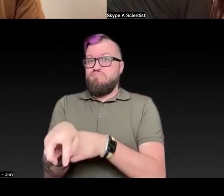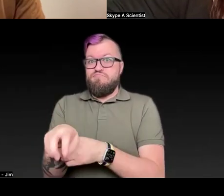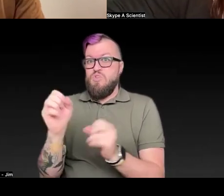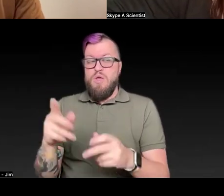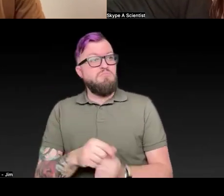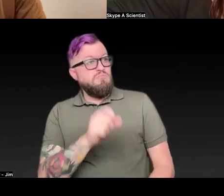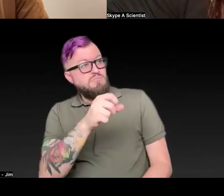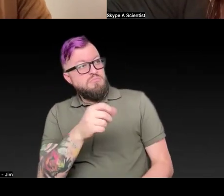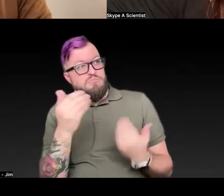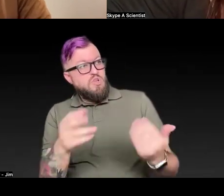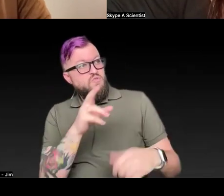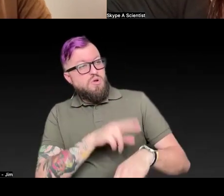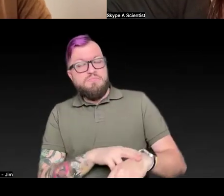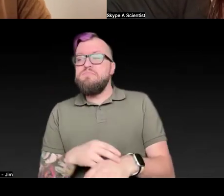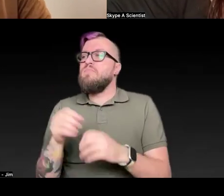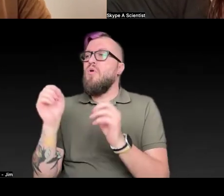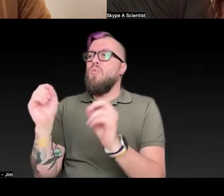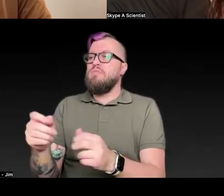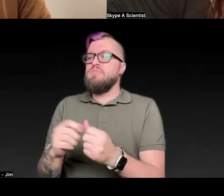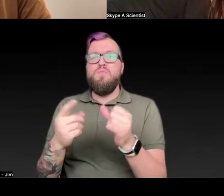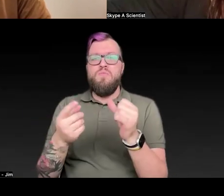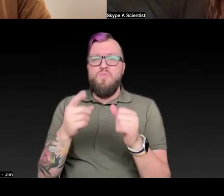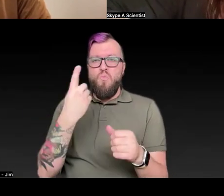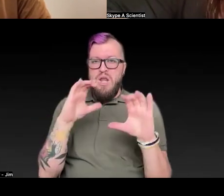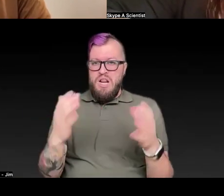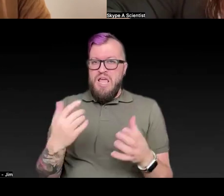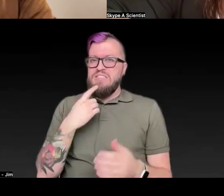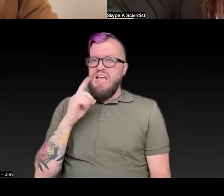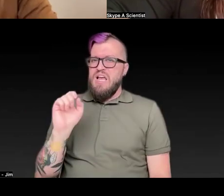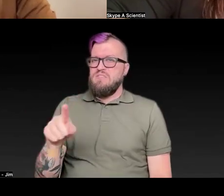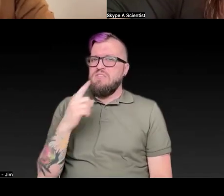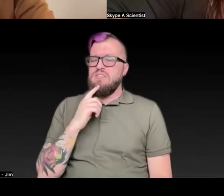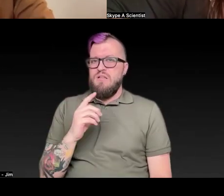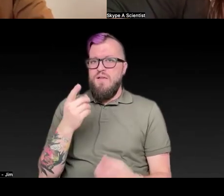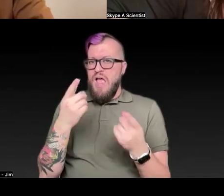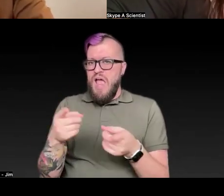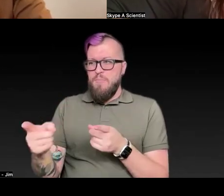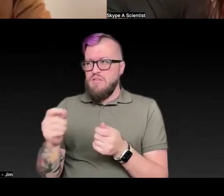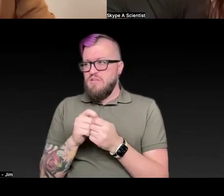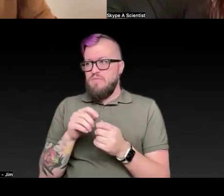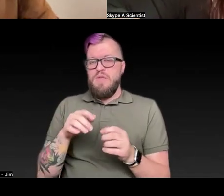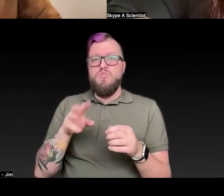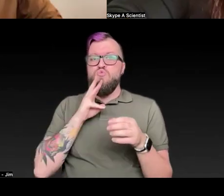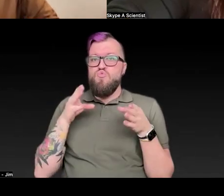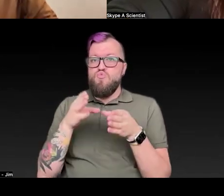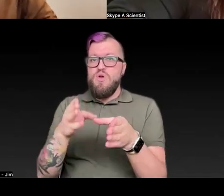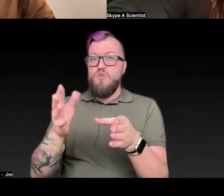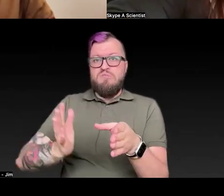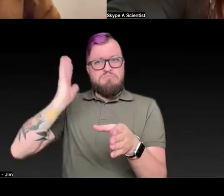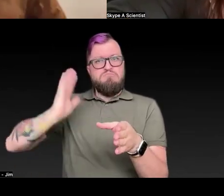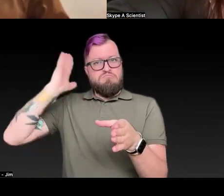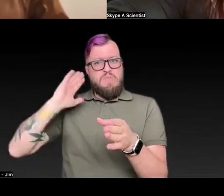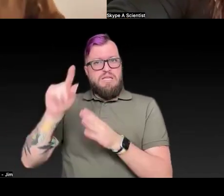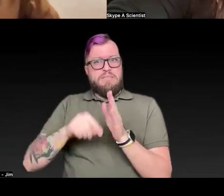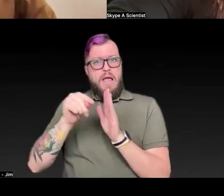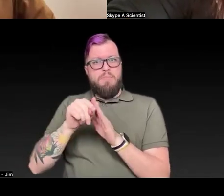and Yeah, we of can course. take it from there. So one classroom asks, were there alterations in rivers in medieval